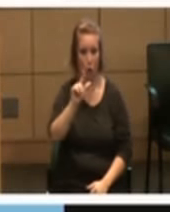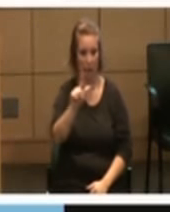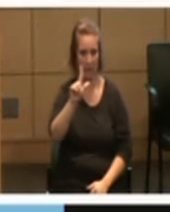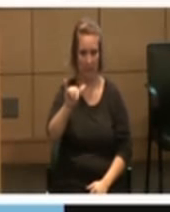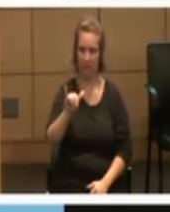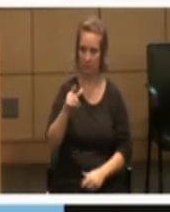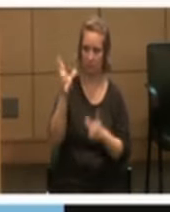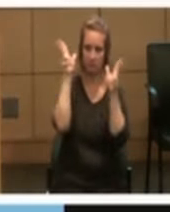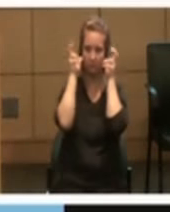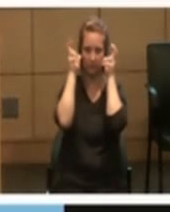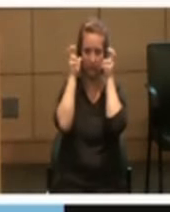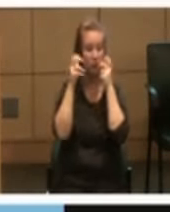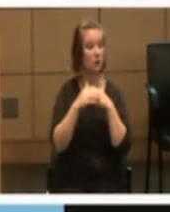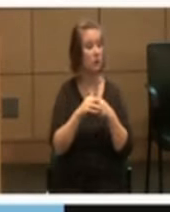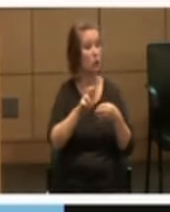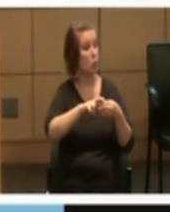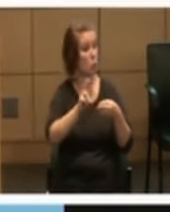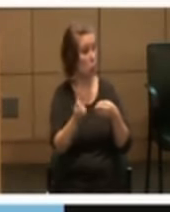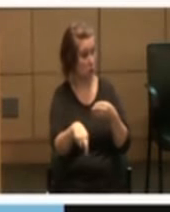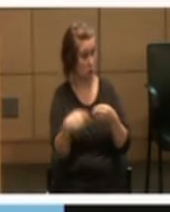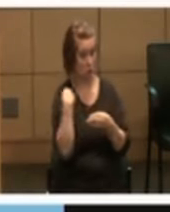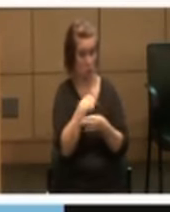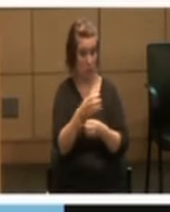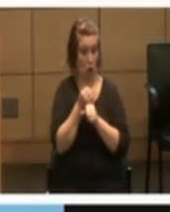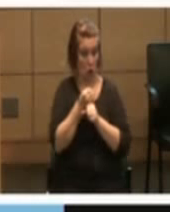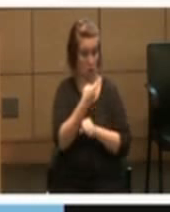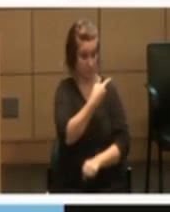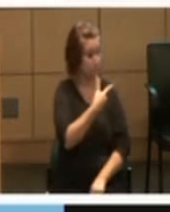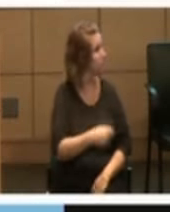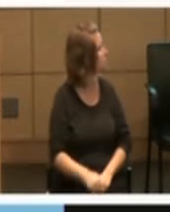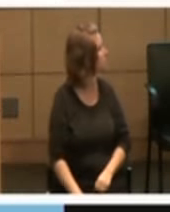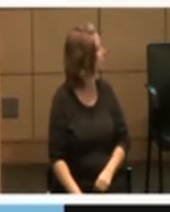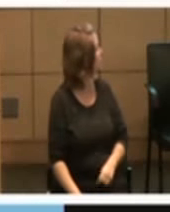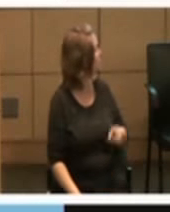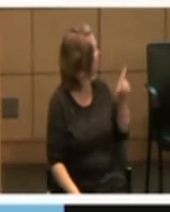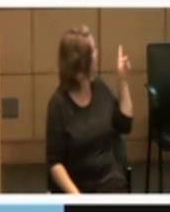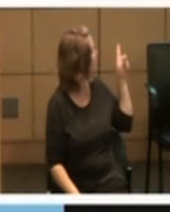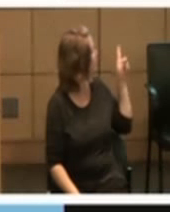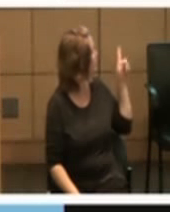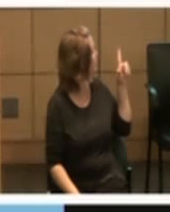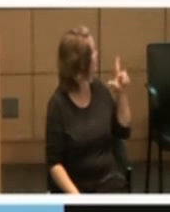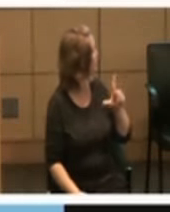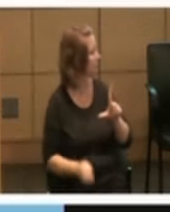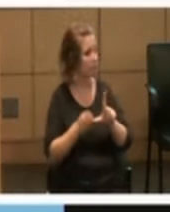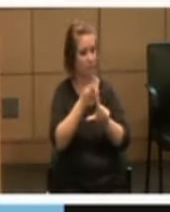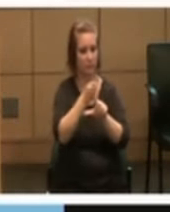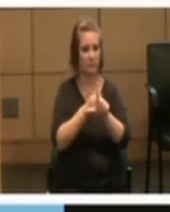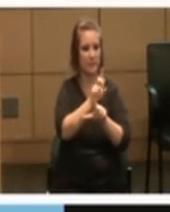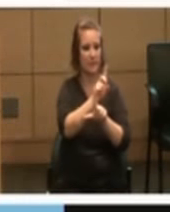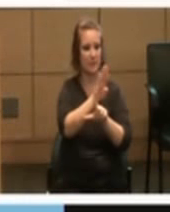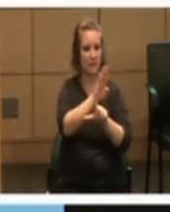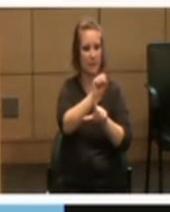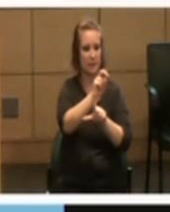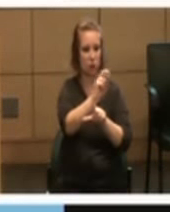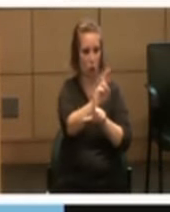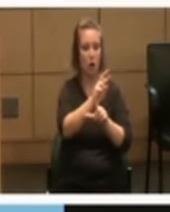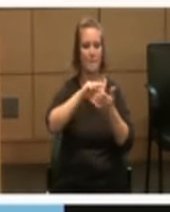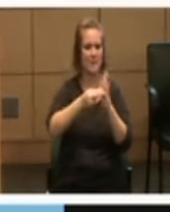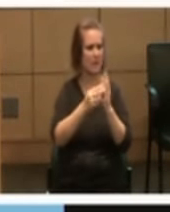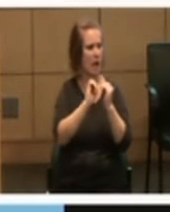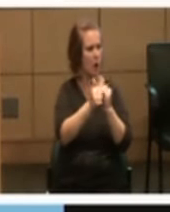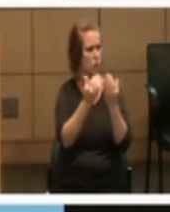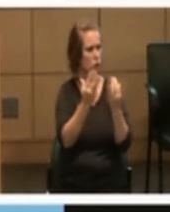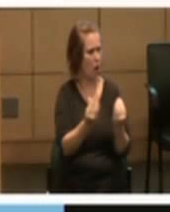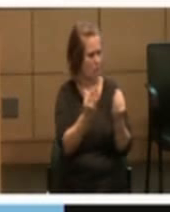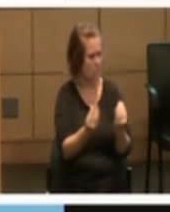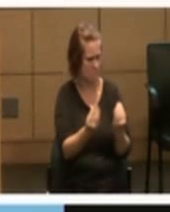So the results that we obtained here, we've got threshold and dB signal to noise ratio. So how soft